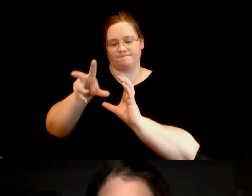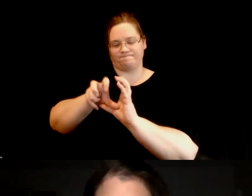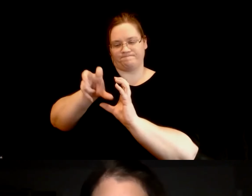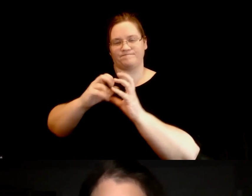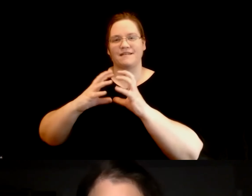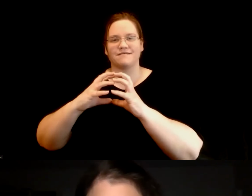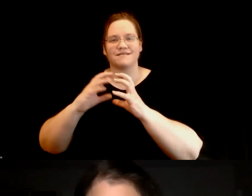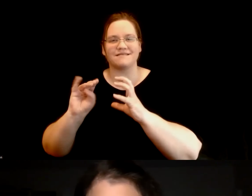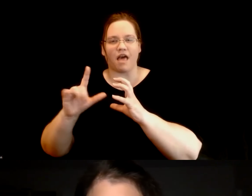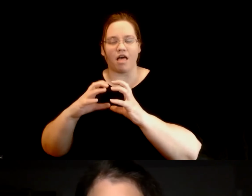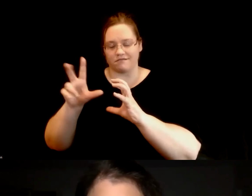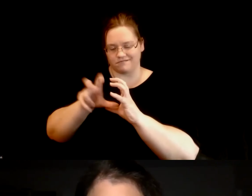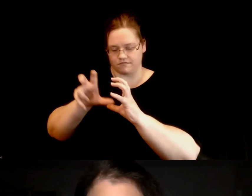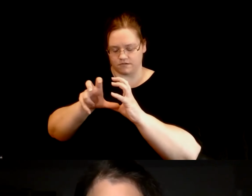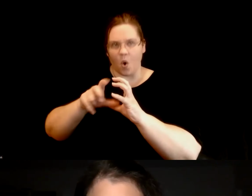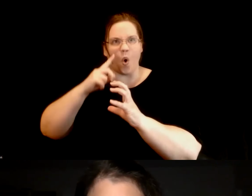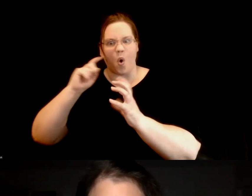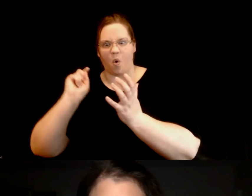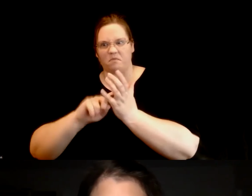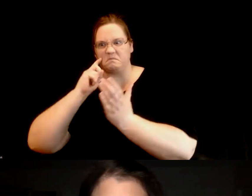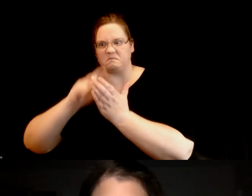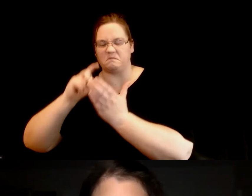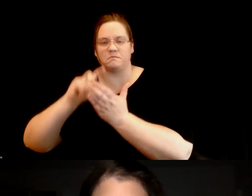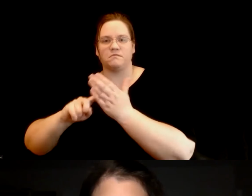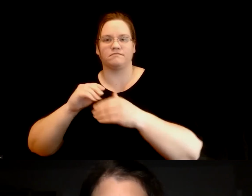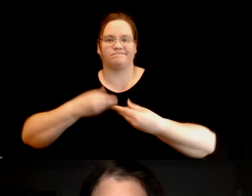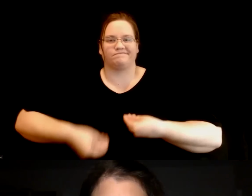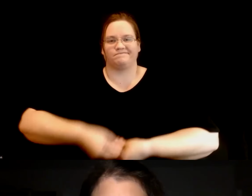our immune system.